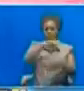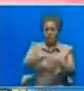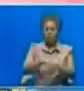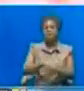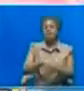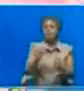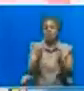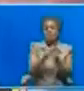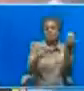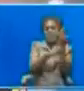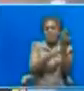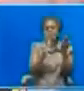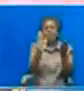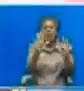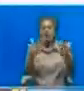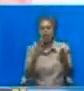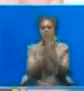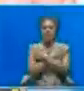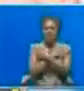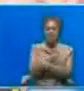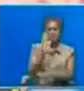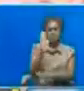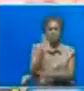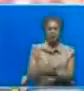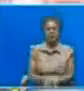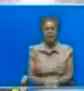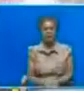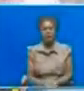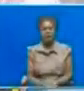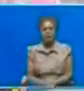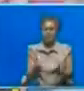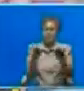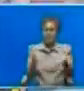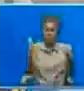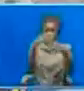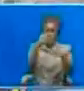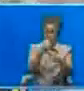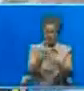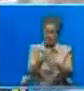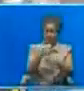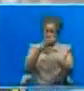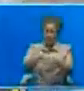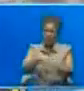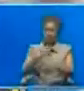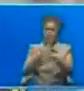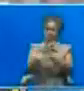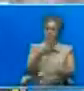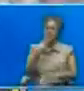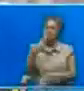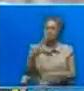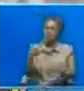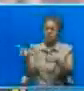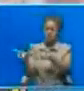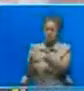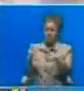with their names or those of friends and have them exchange bottles. So far, the company has printed over 200 of the most common